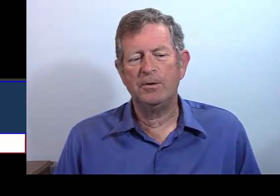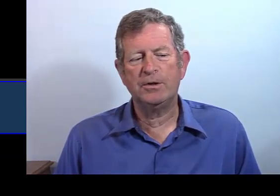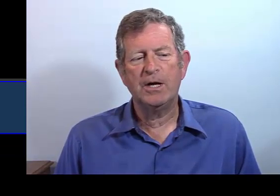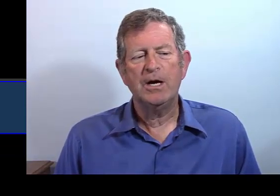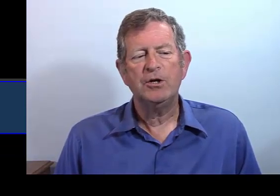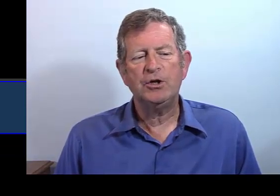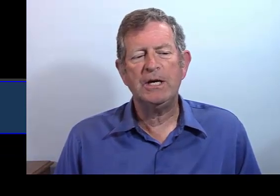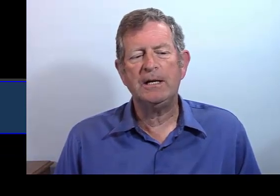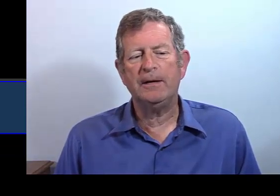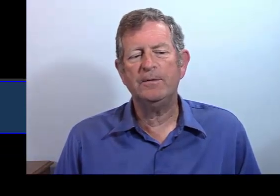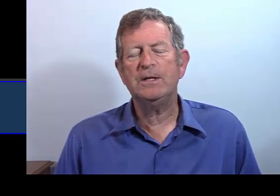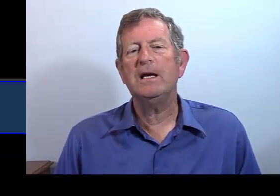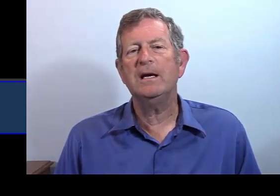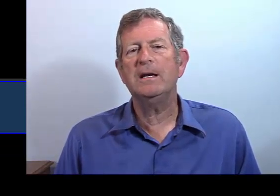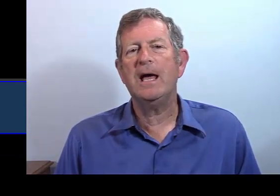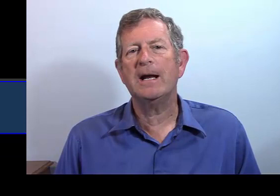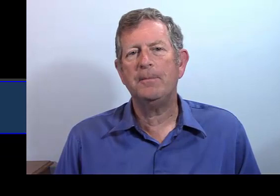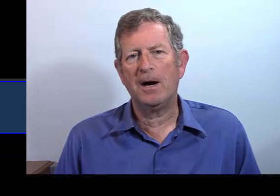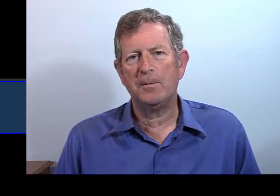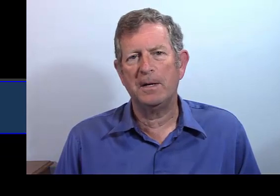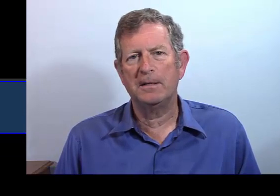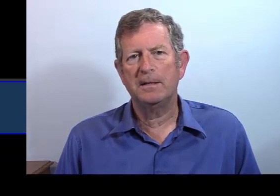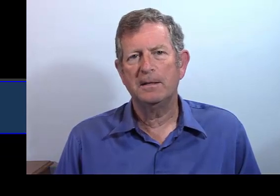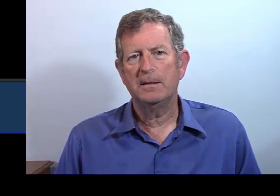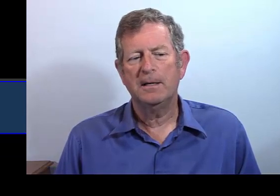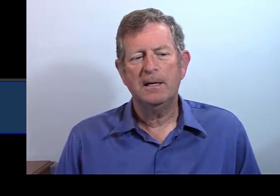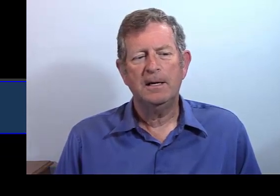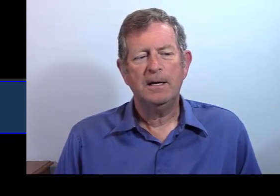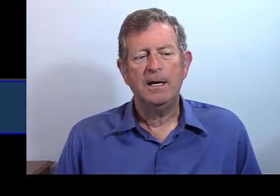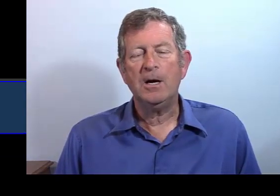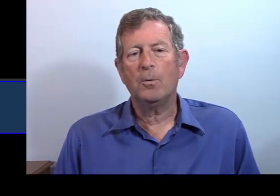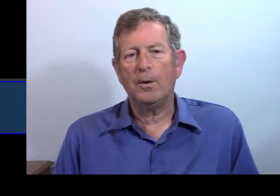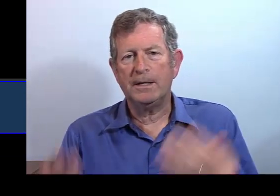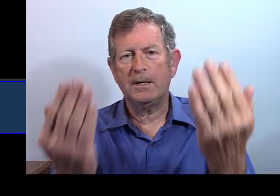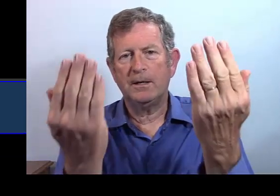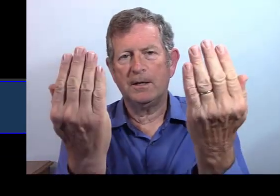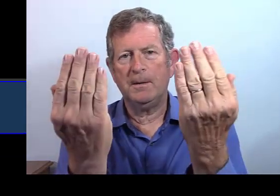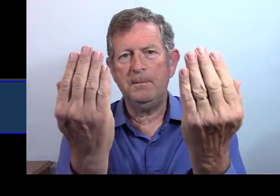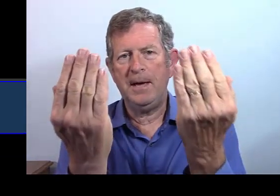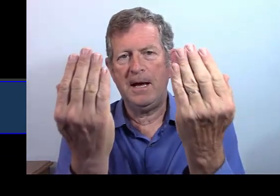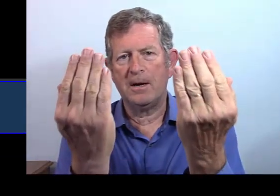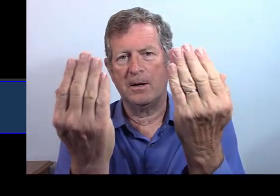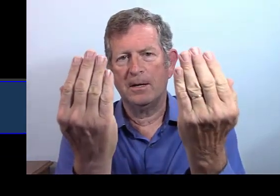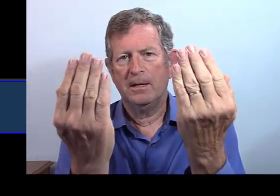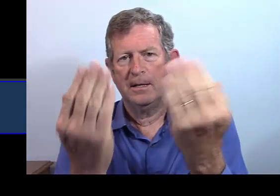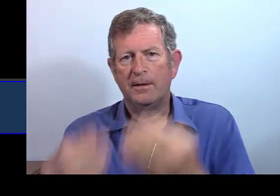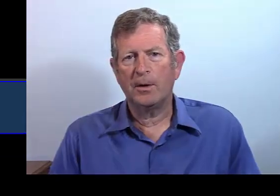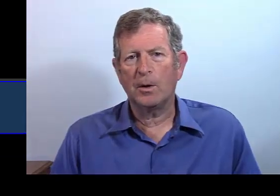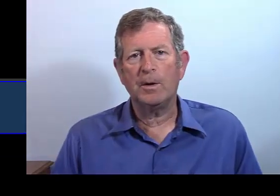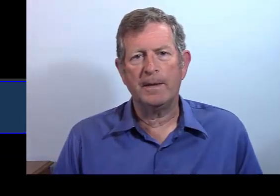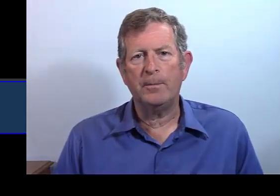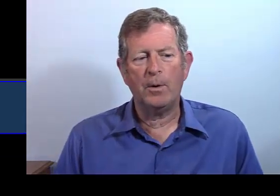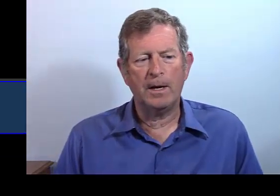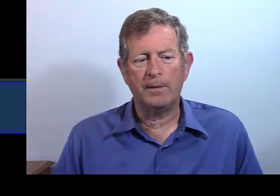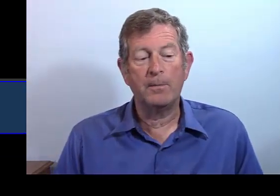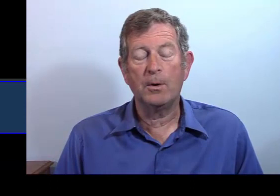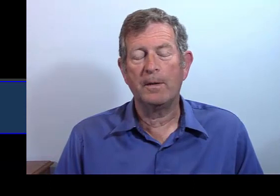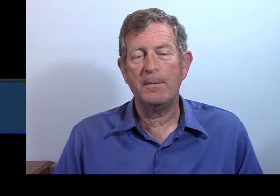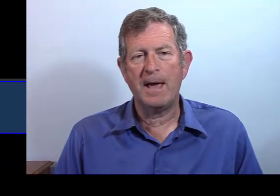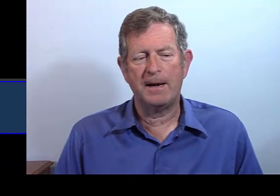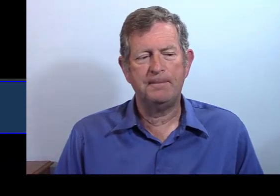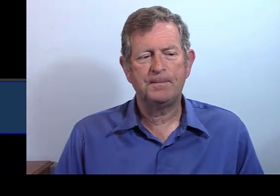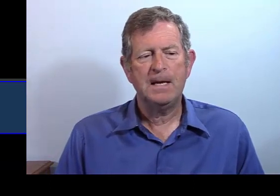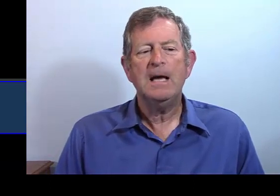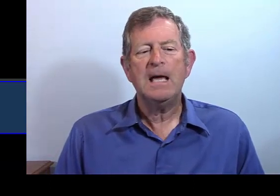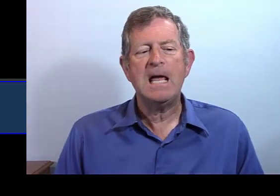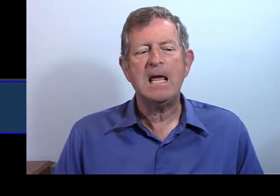in a house. She lives in an apartment. Here we're going to compare the girl and the boy, the girl